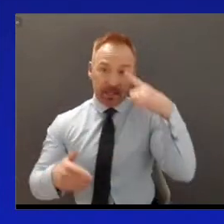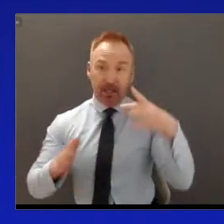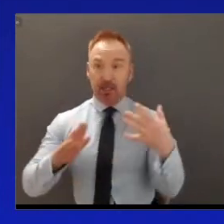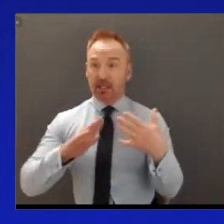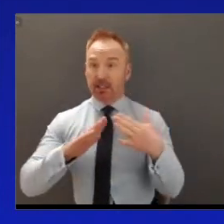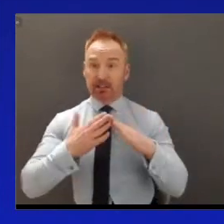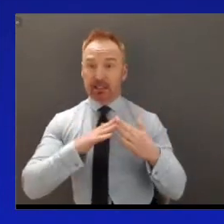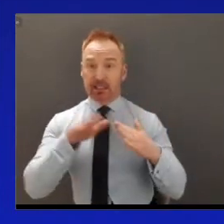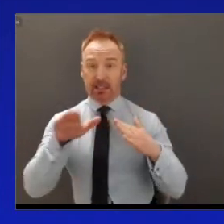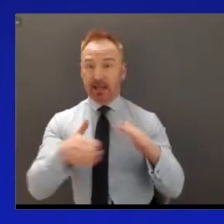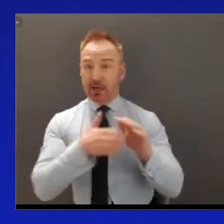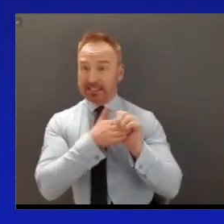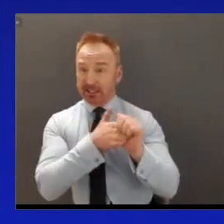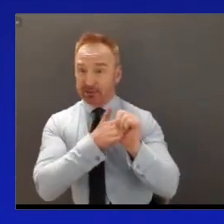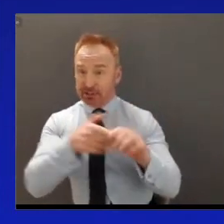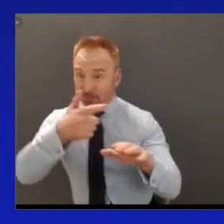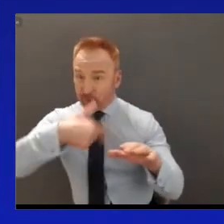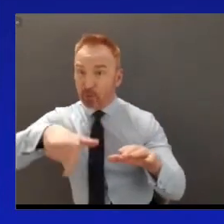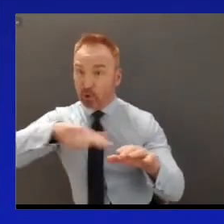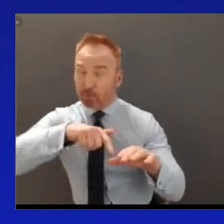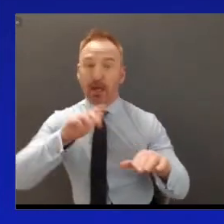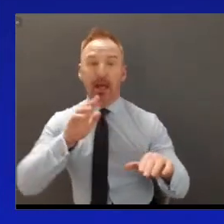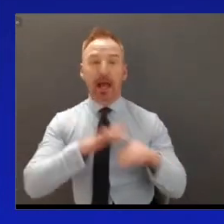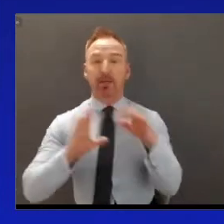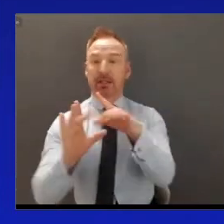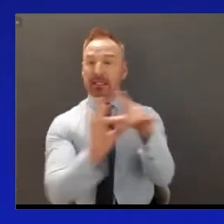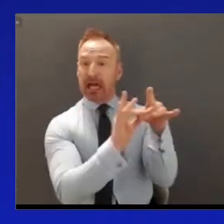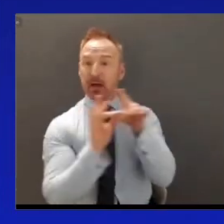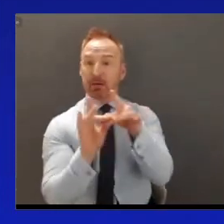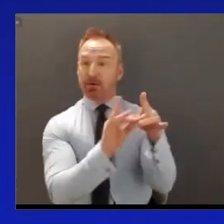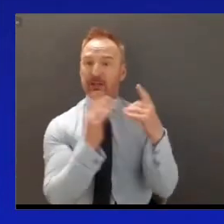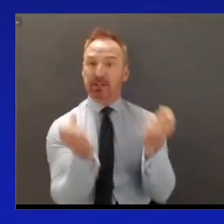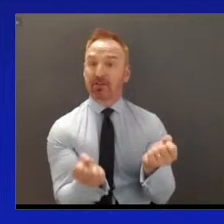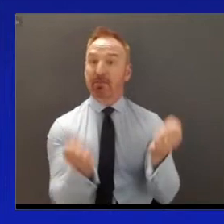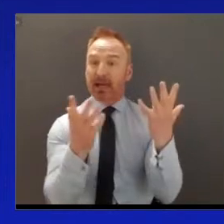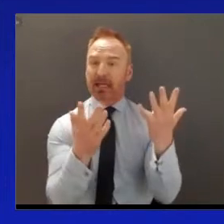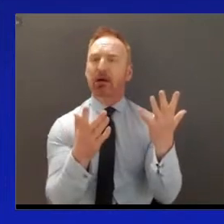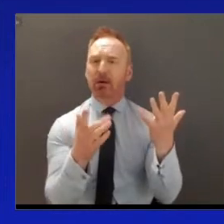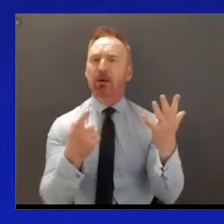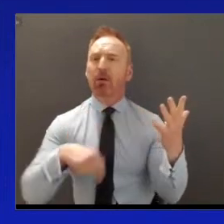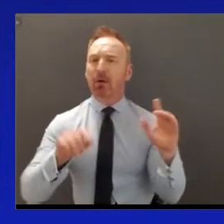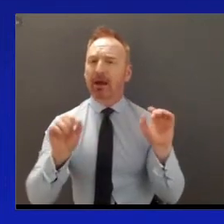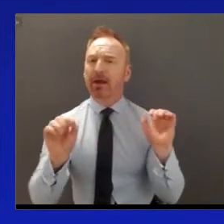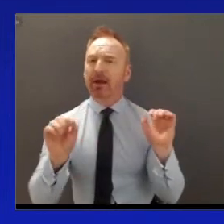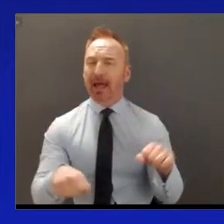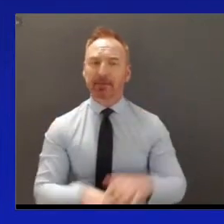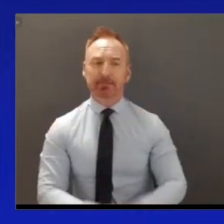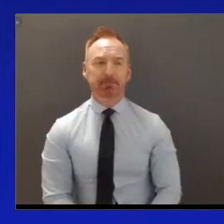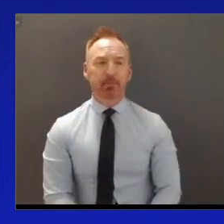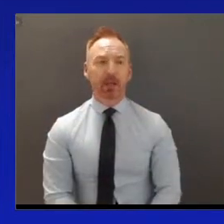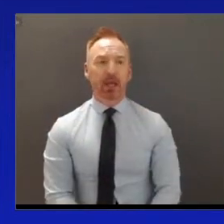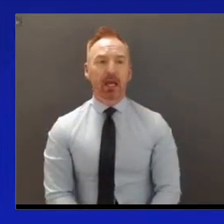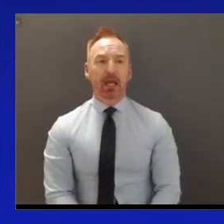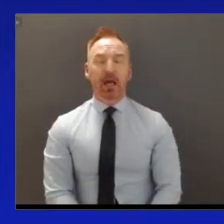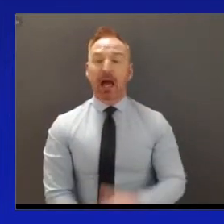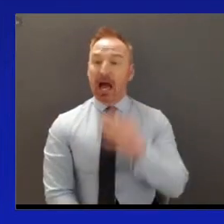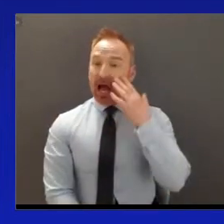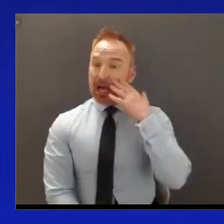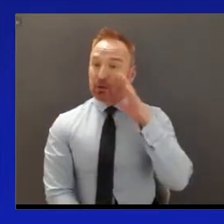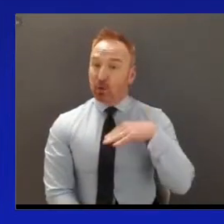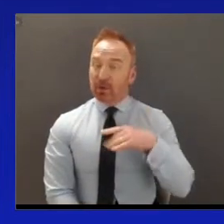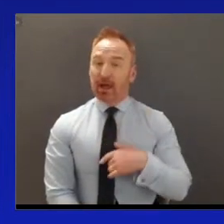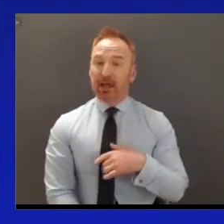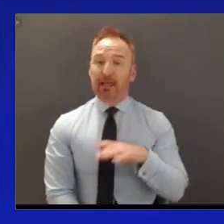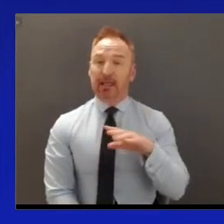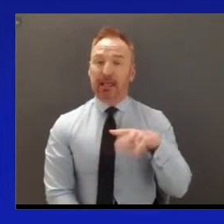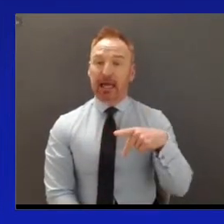the collaboration of so many, we can do this. Okay, so I know we're not getting Pfizer, but